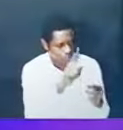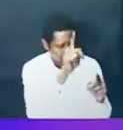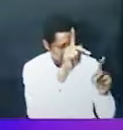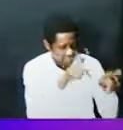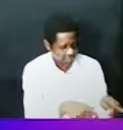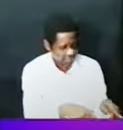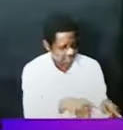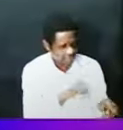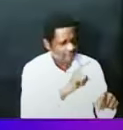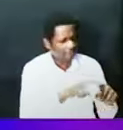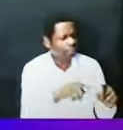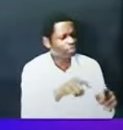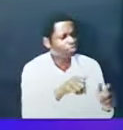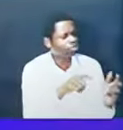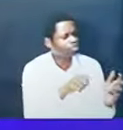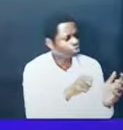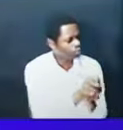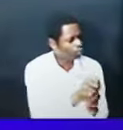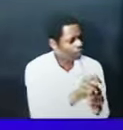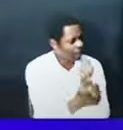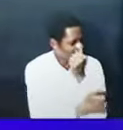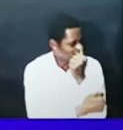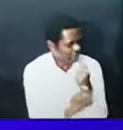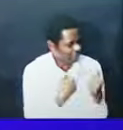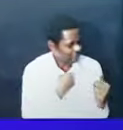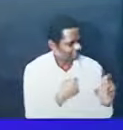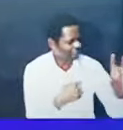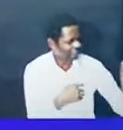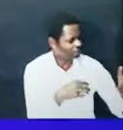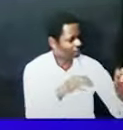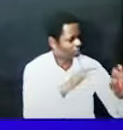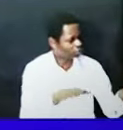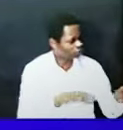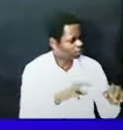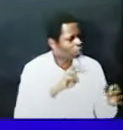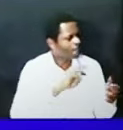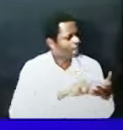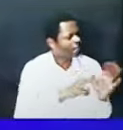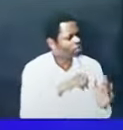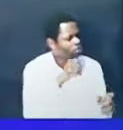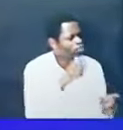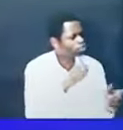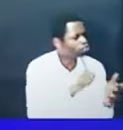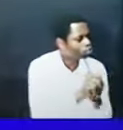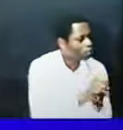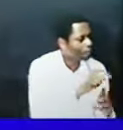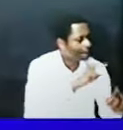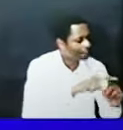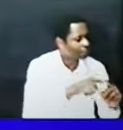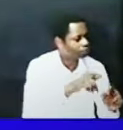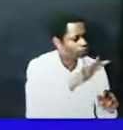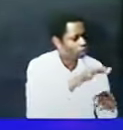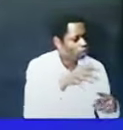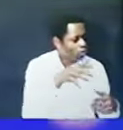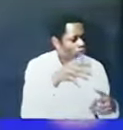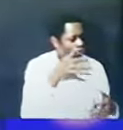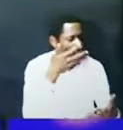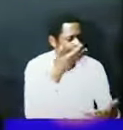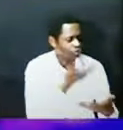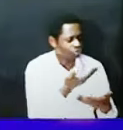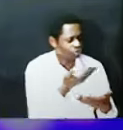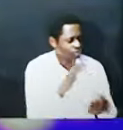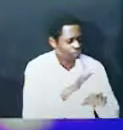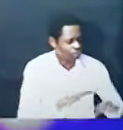deɛ ɛyɛ nipa bebree ne mum ɔse ɔbaako na wasimi ah ɔne Kristo. See,